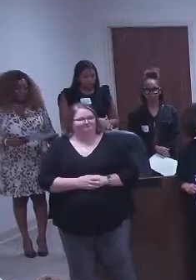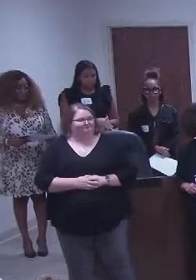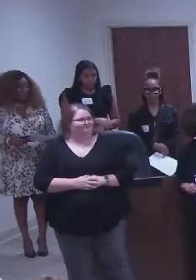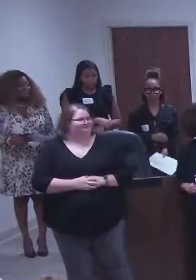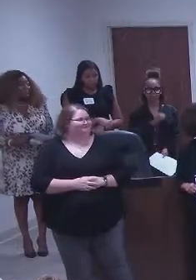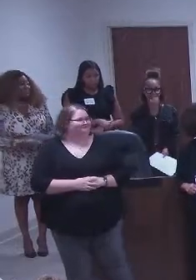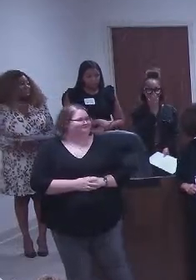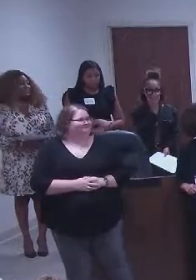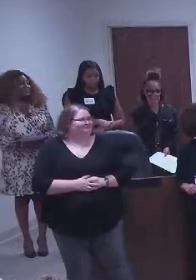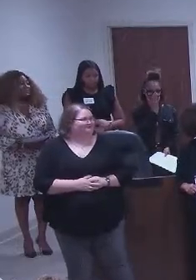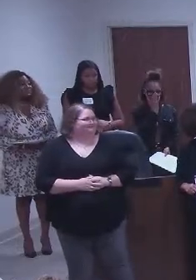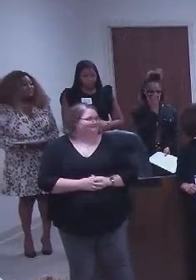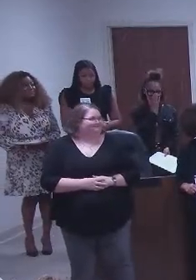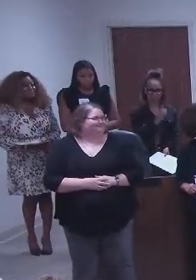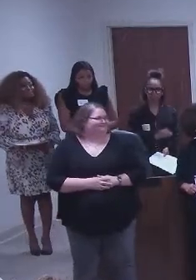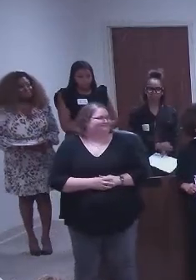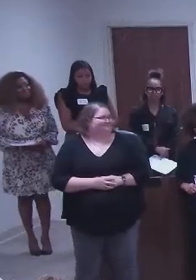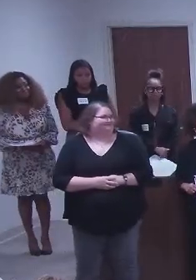All right.